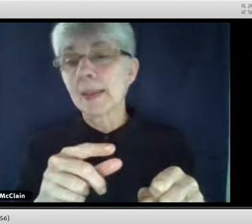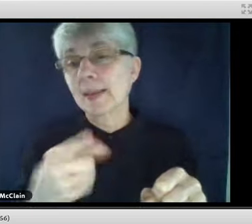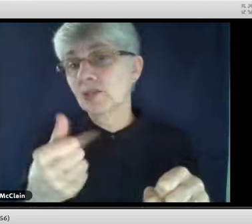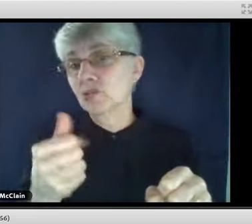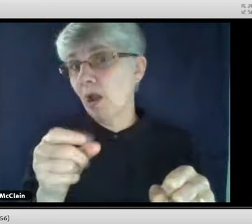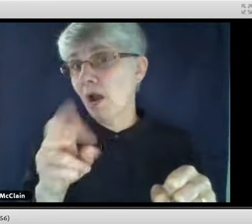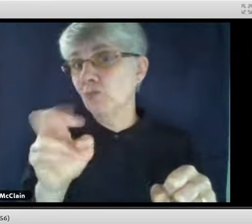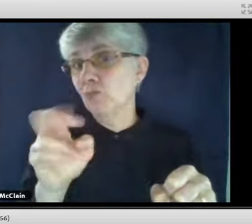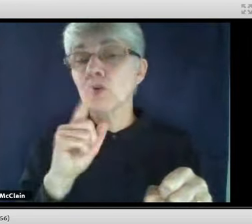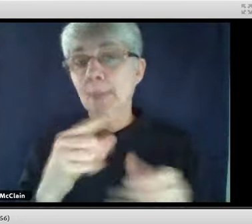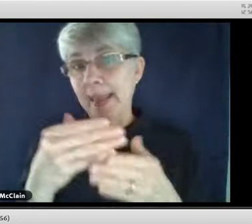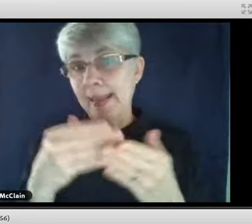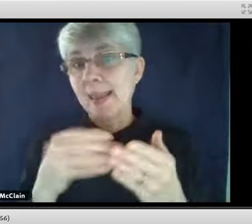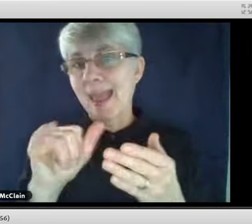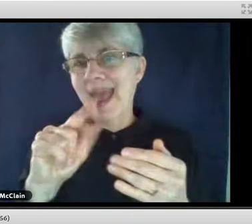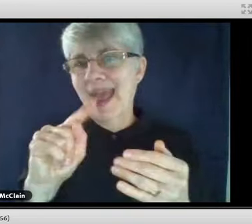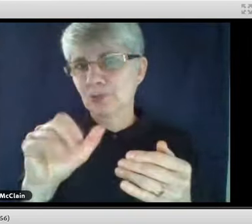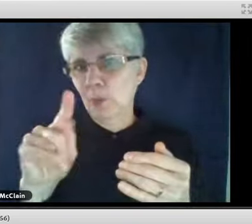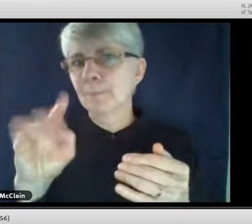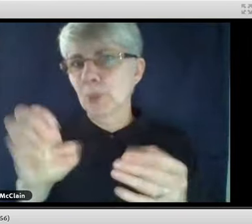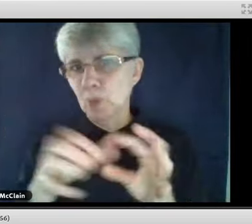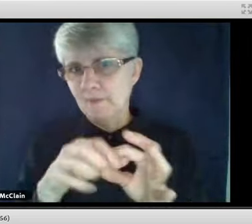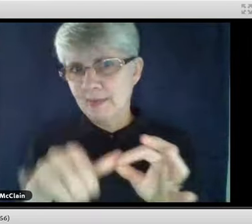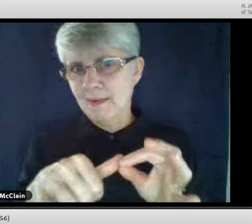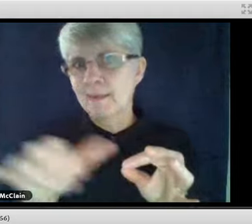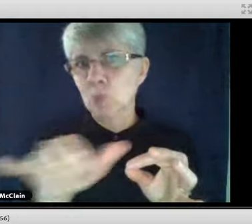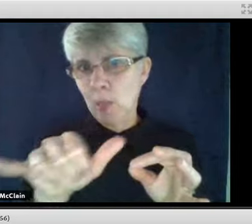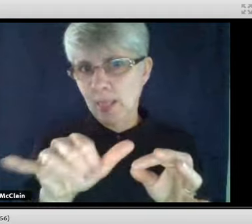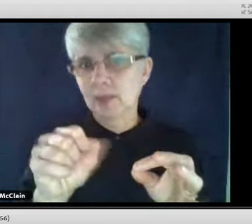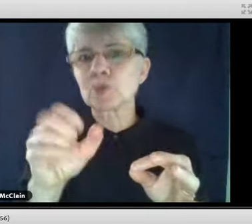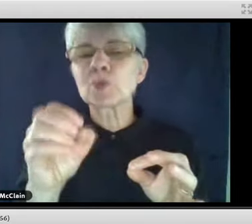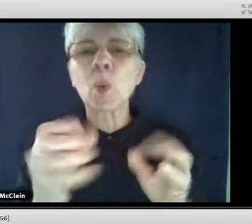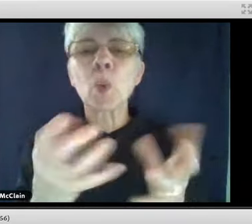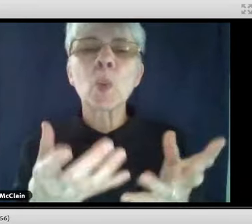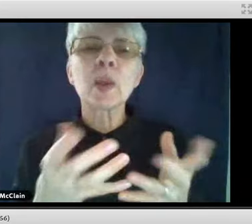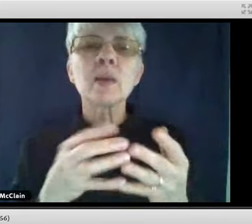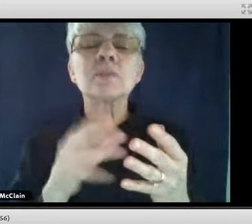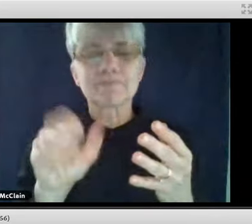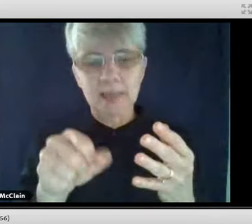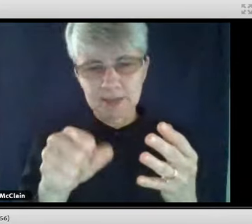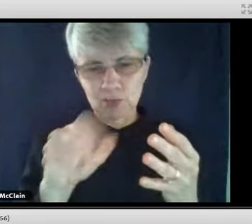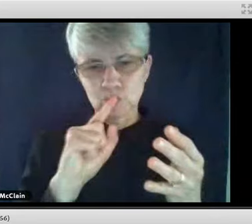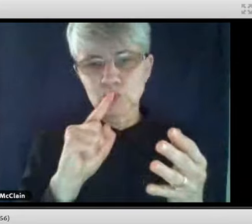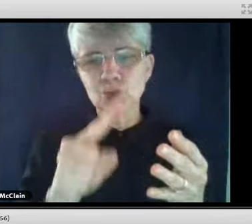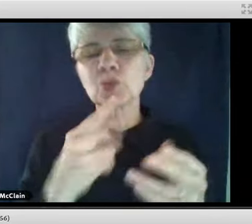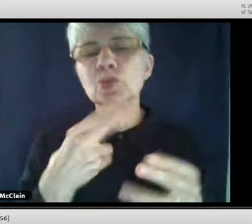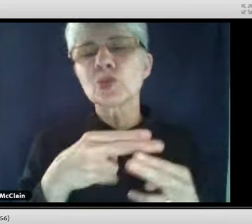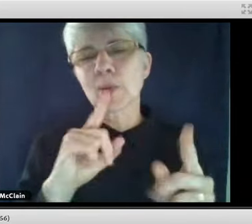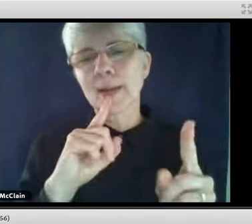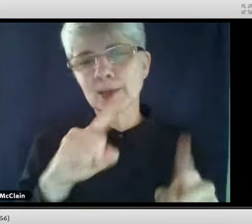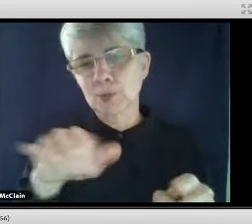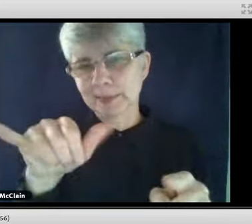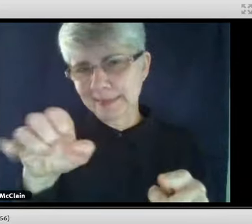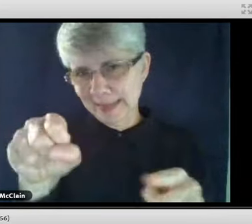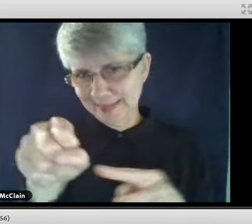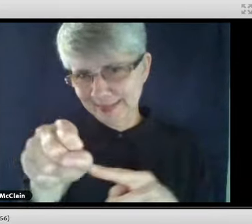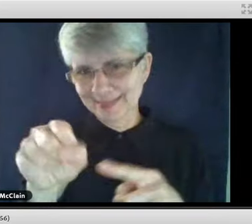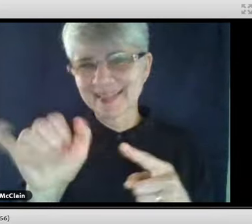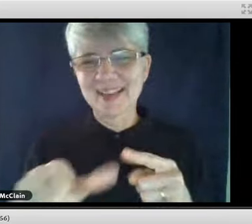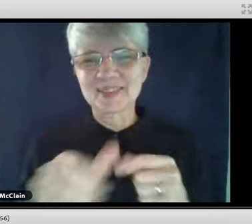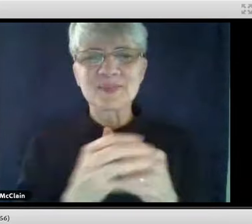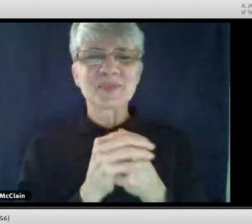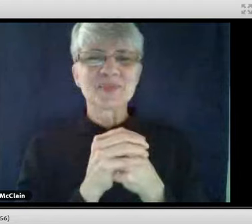an attribute of group 3 as well. So, yes. The short answer is yes.